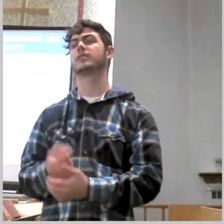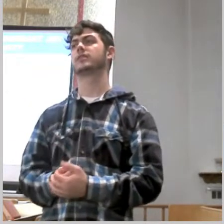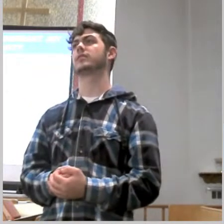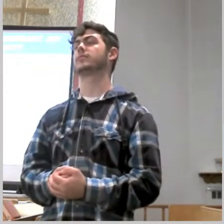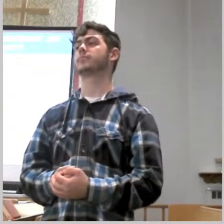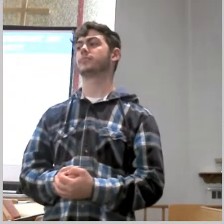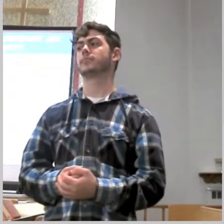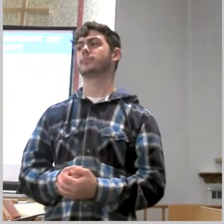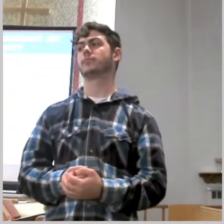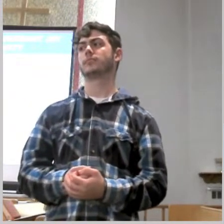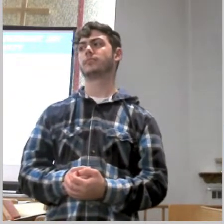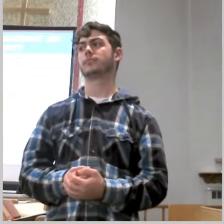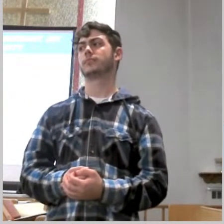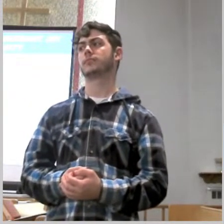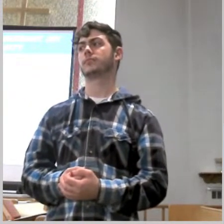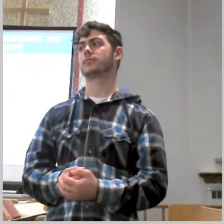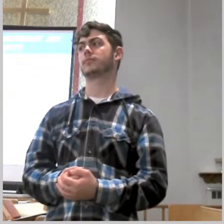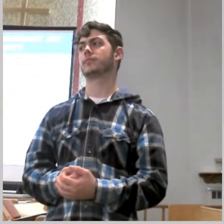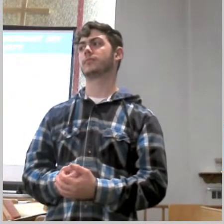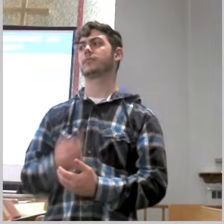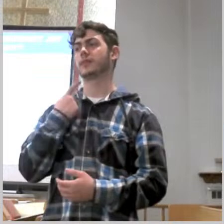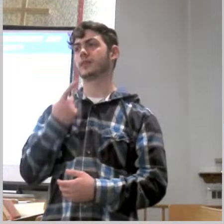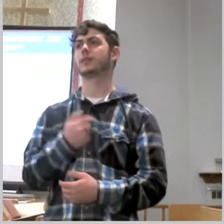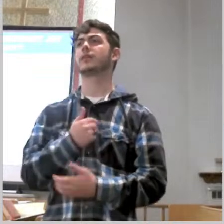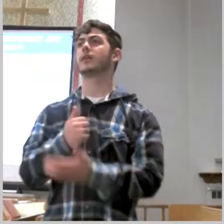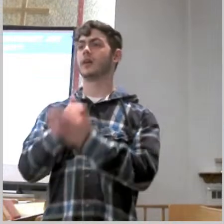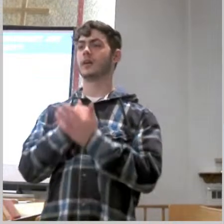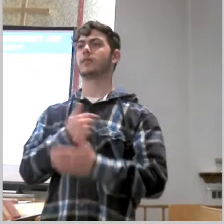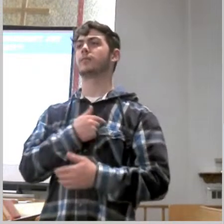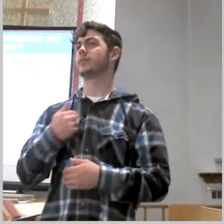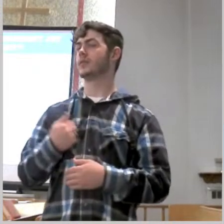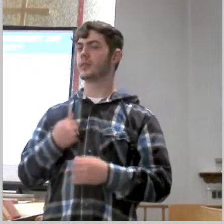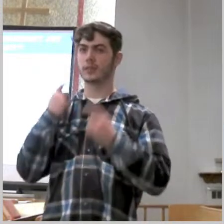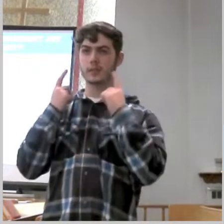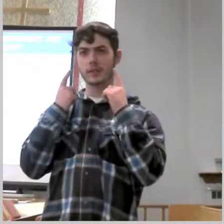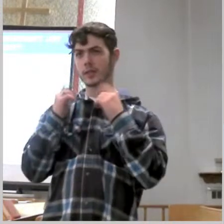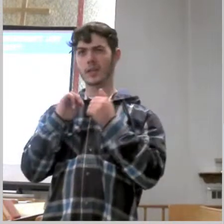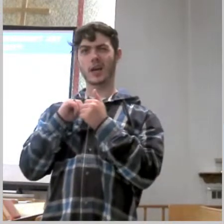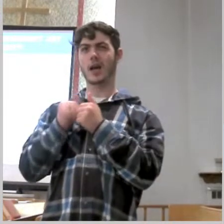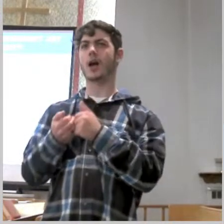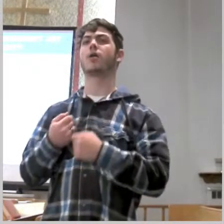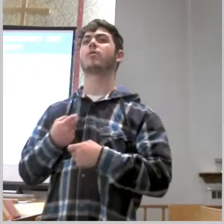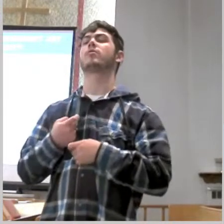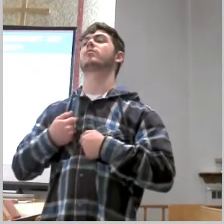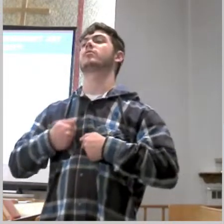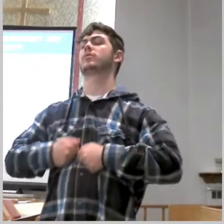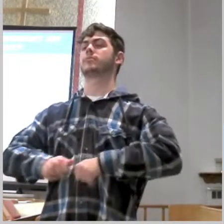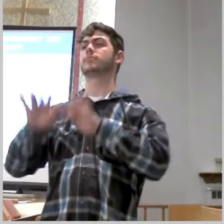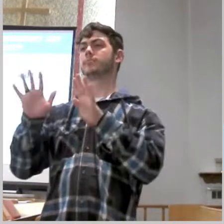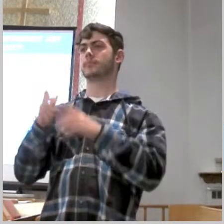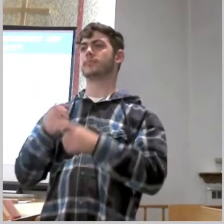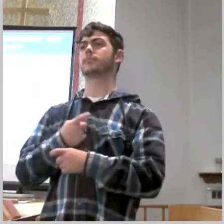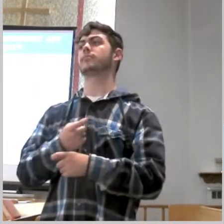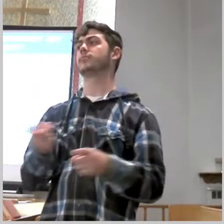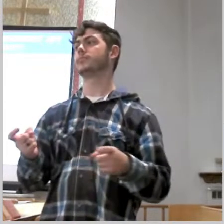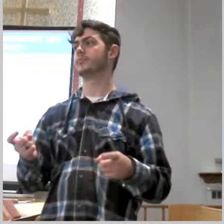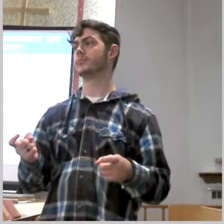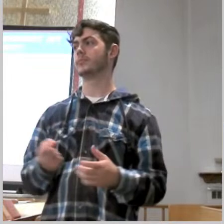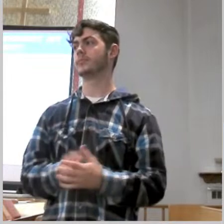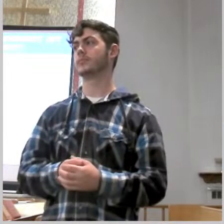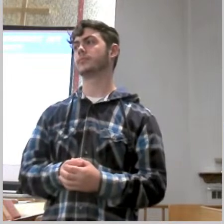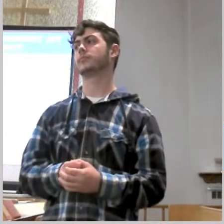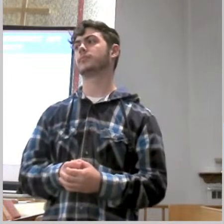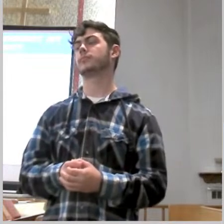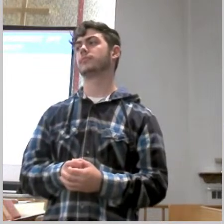think through how to give sacrificially, because it really is sorting out all those different feelings and all those